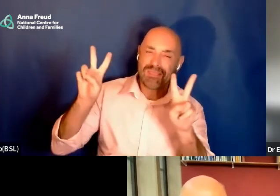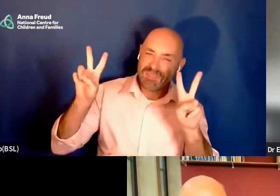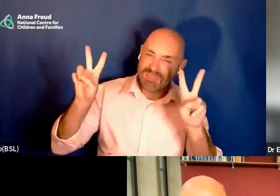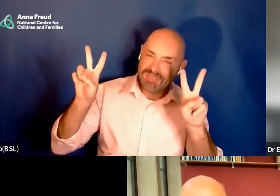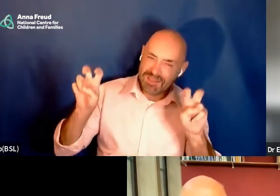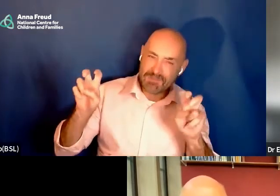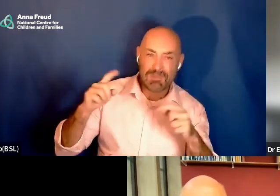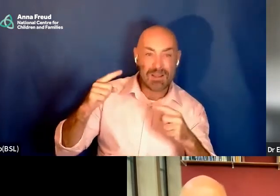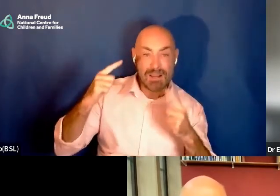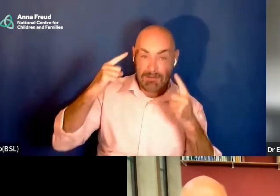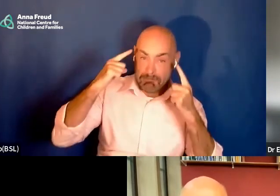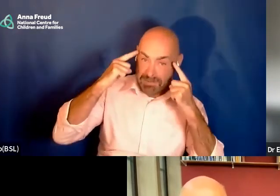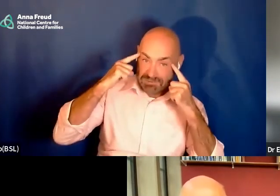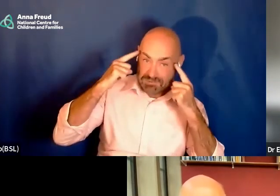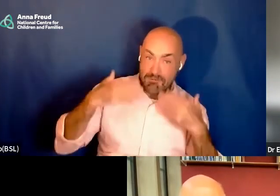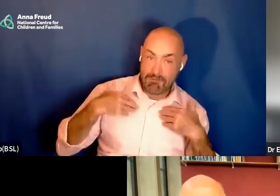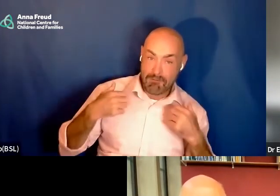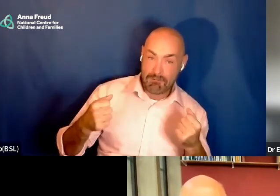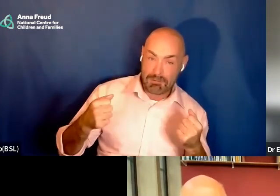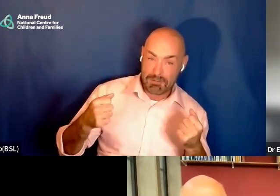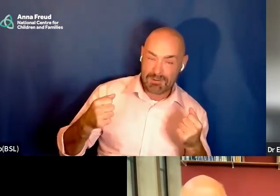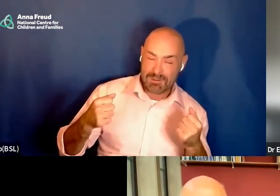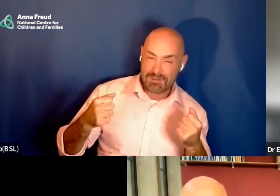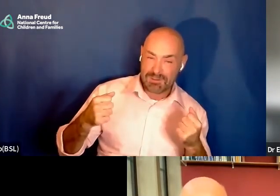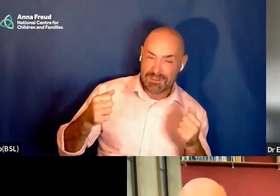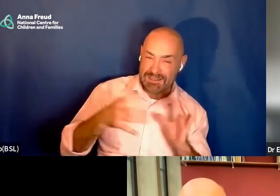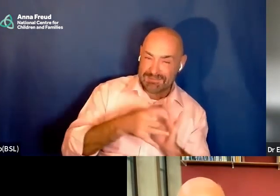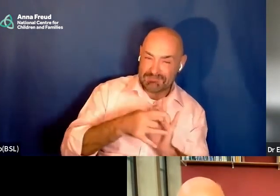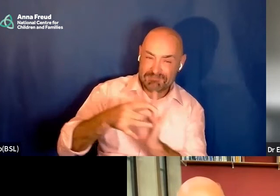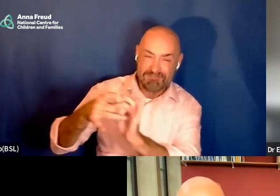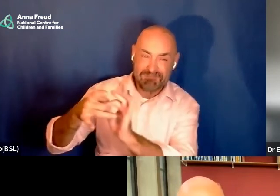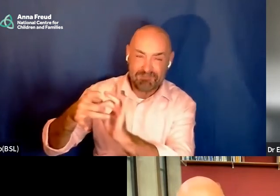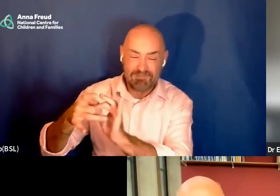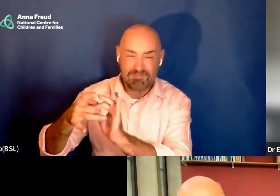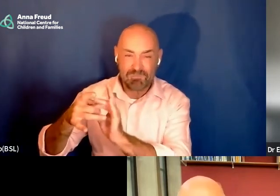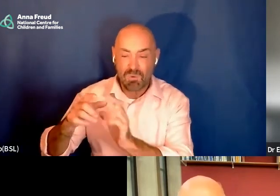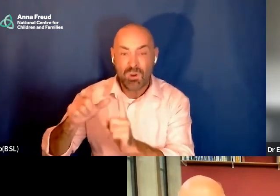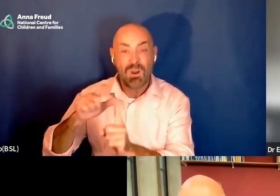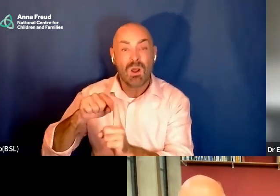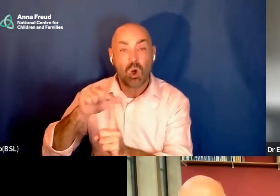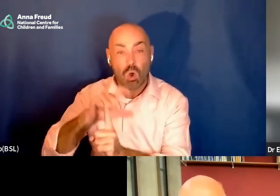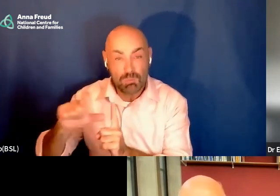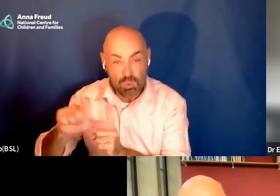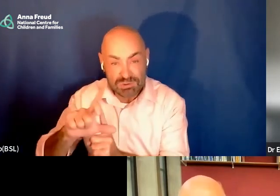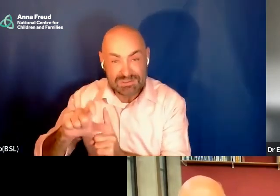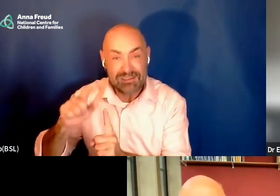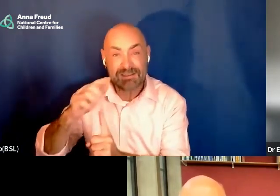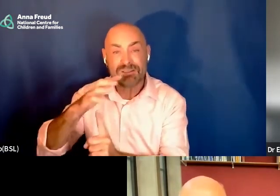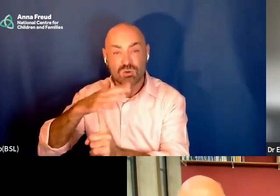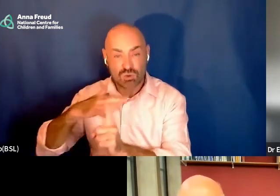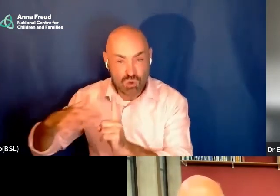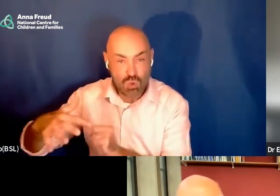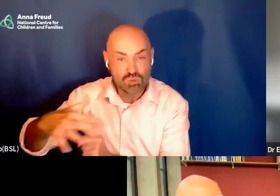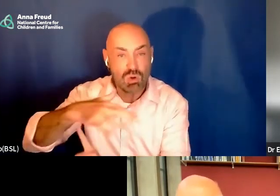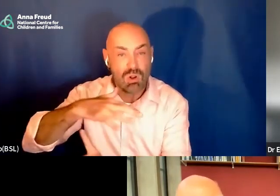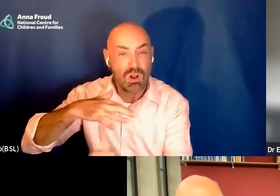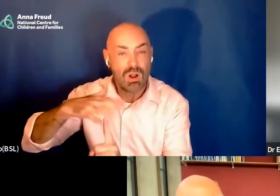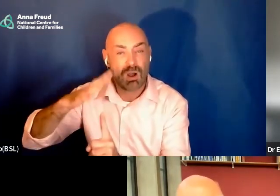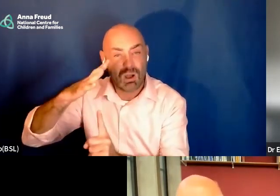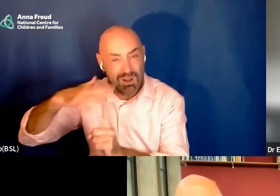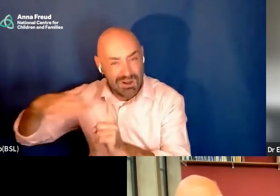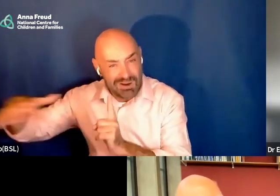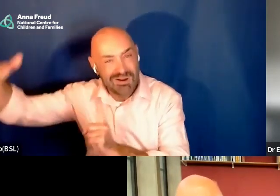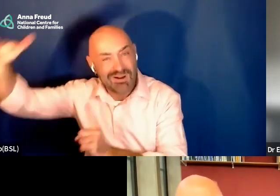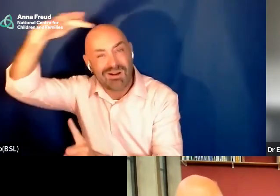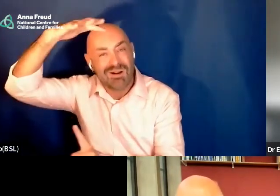mental health a business, not just of communities, but of social systems, is really the right way to go